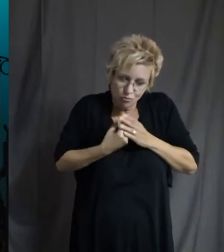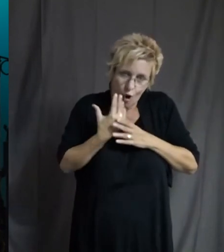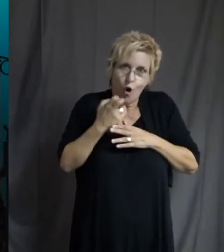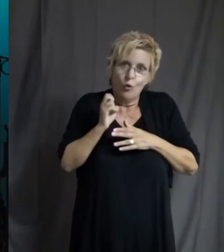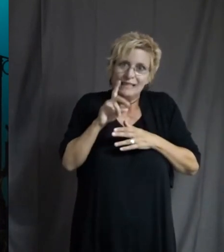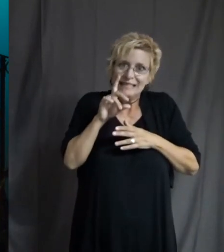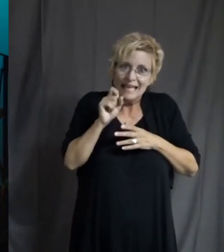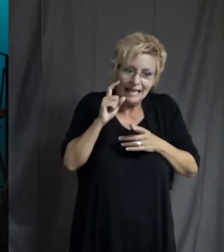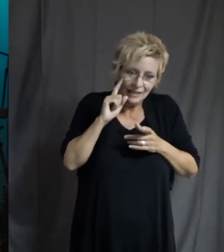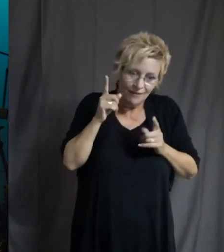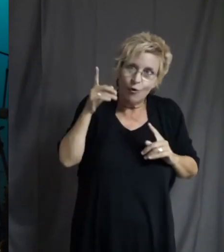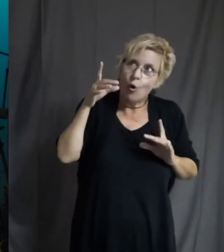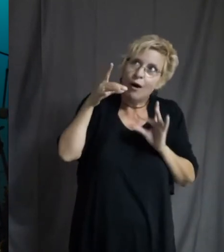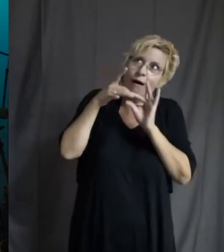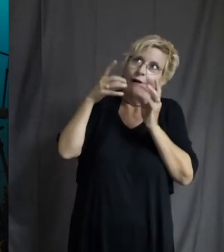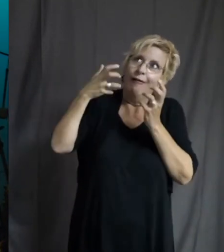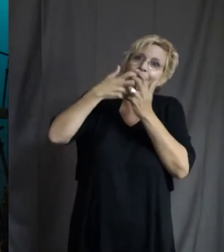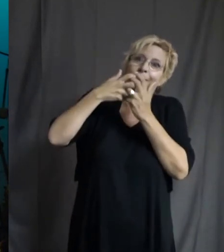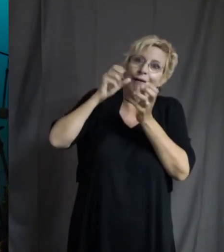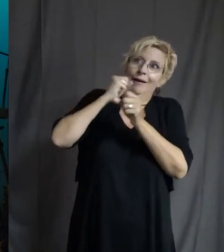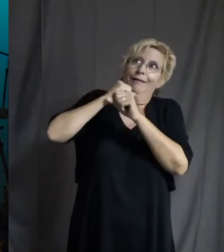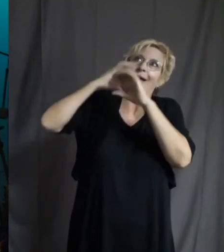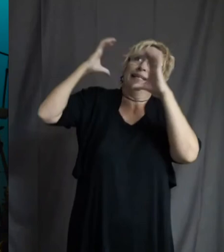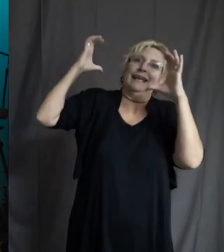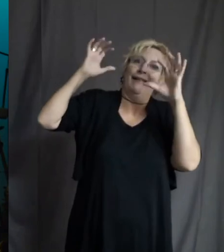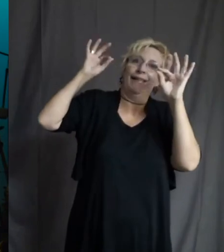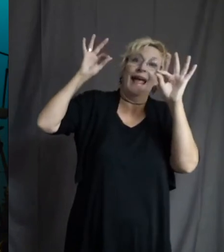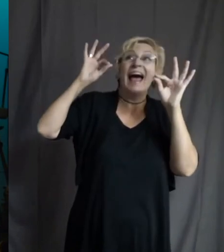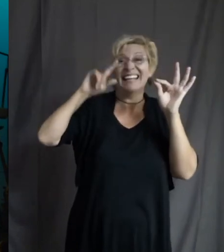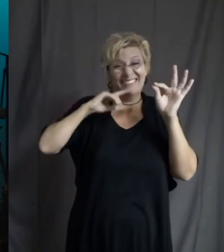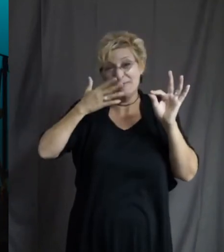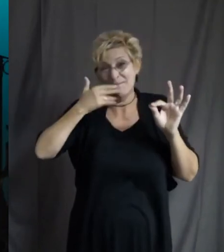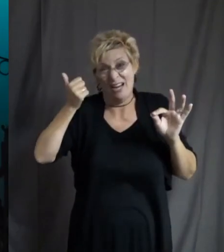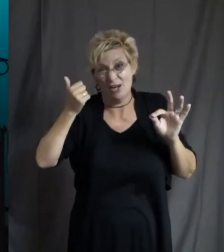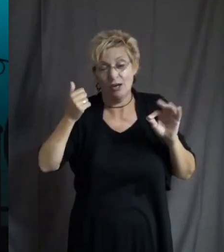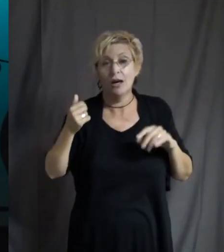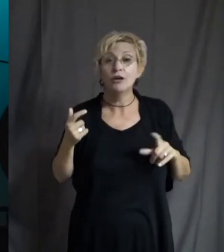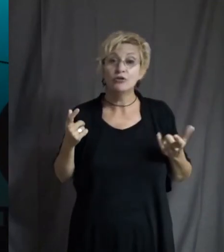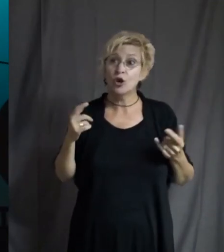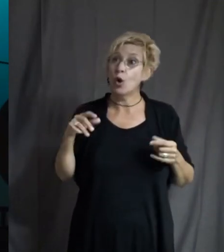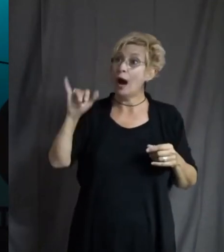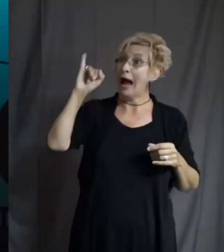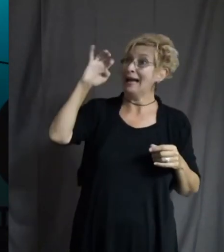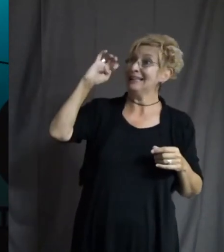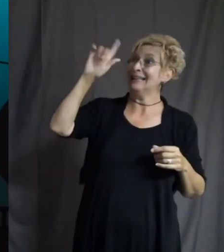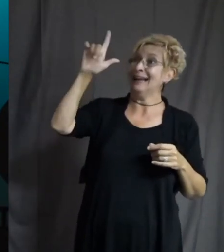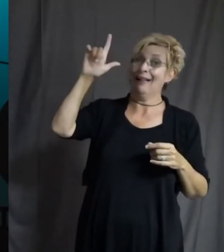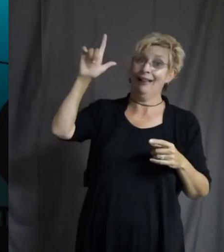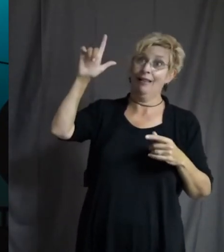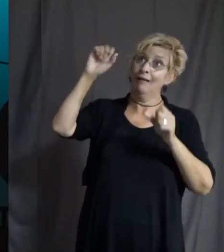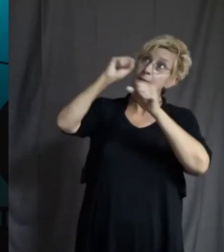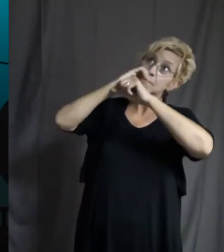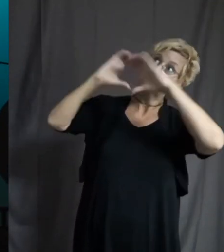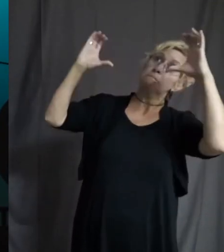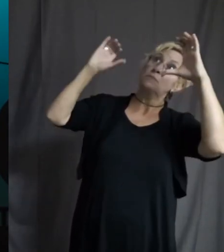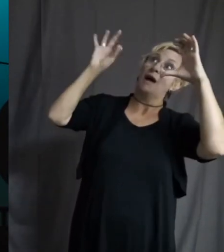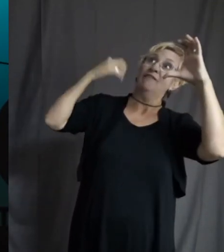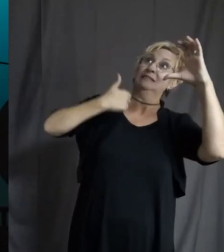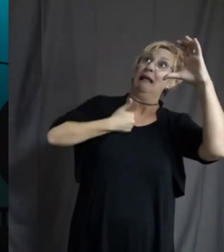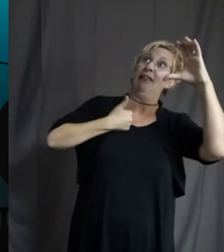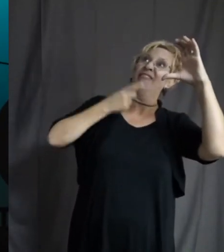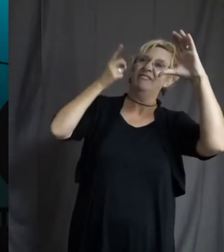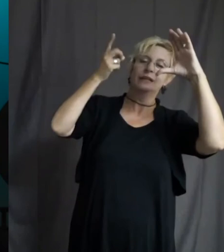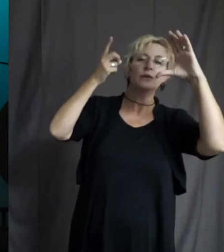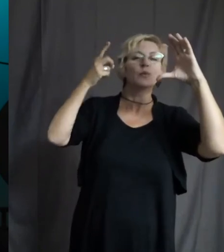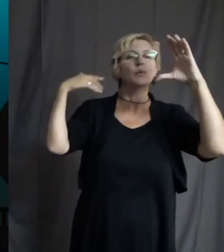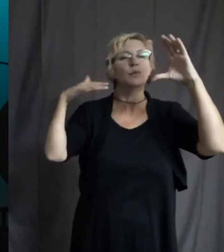and even grander. And so that idealization of self that I was speaking to, it can cause us to